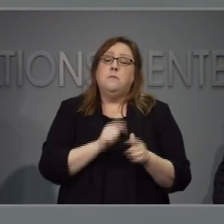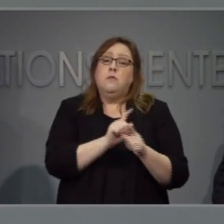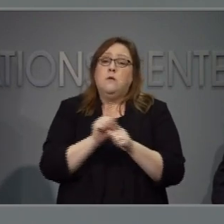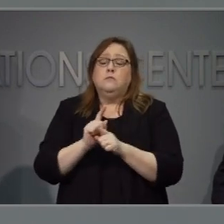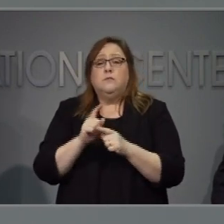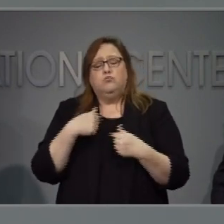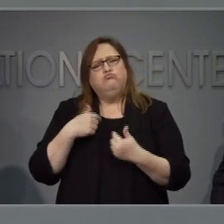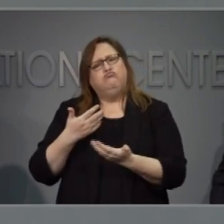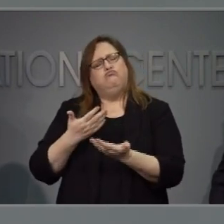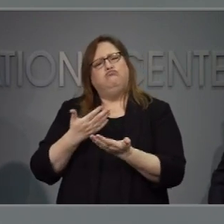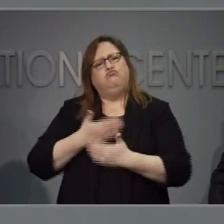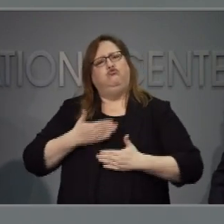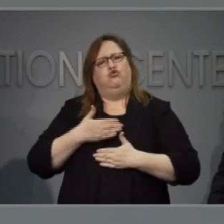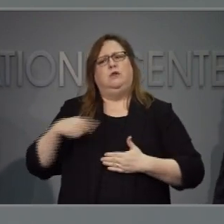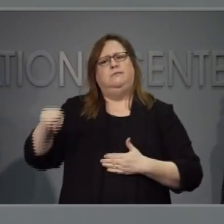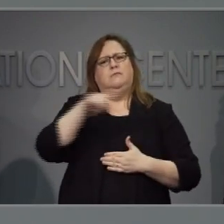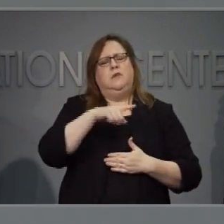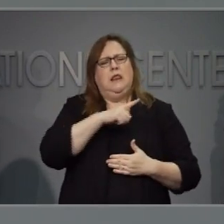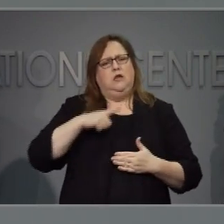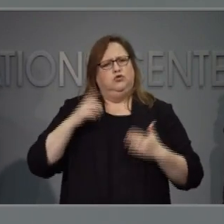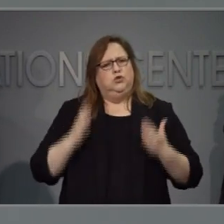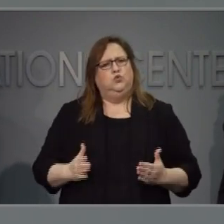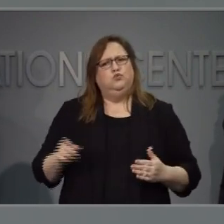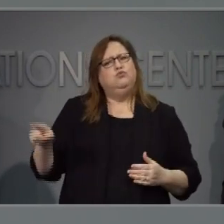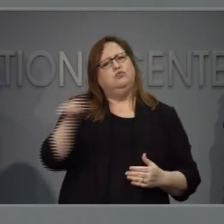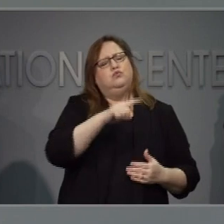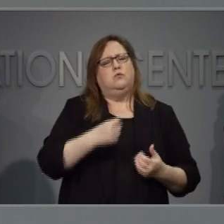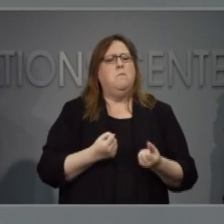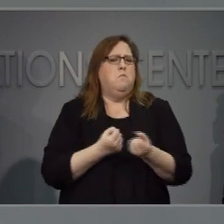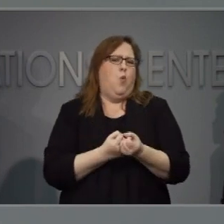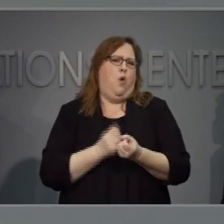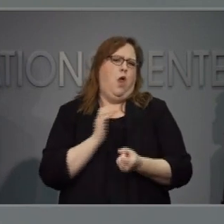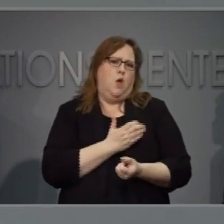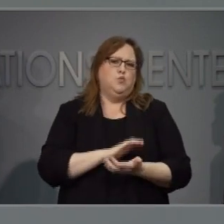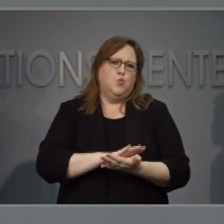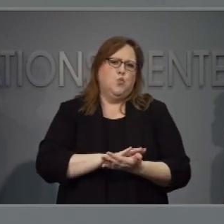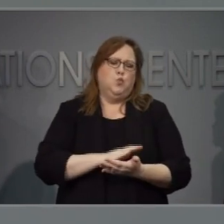many legislators who have provided their support for our schools.